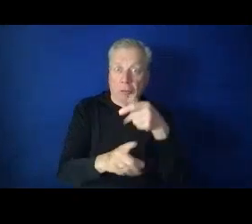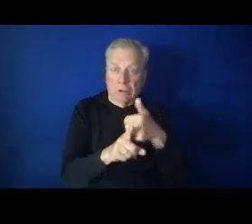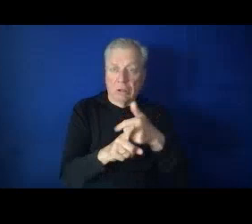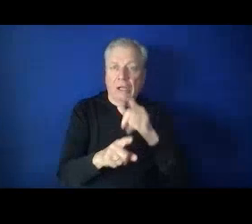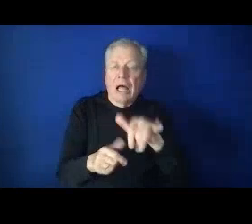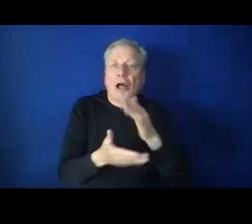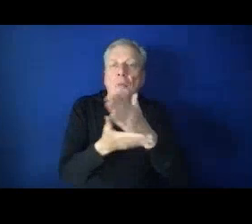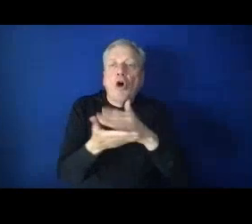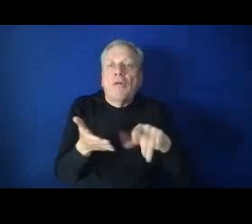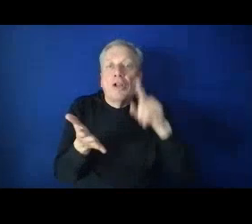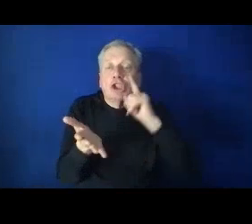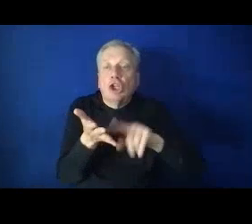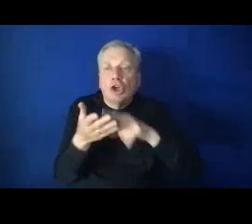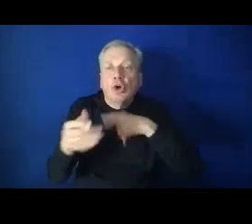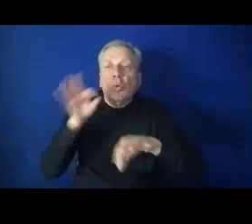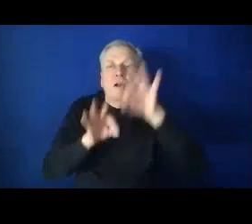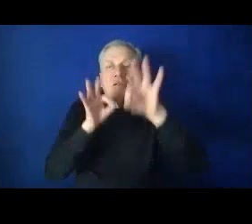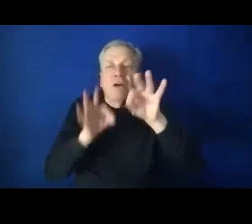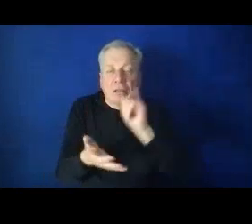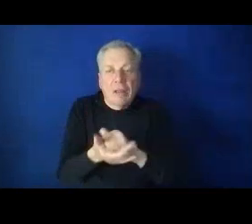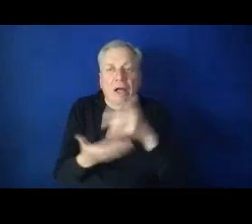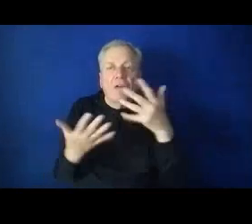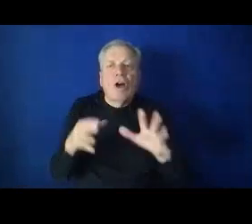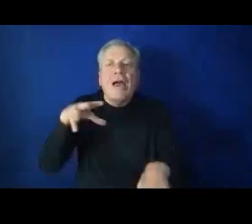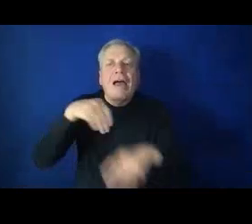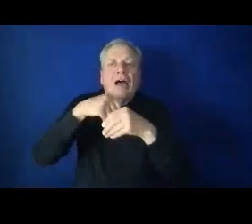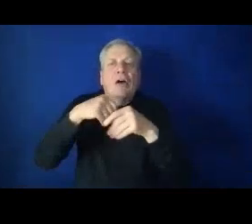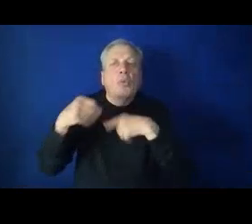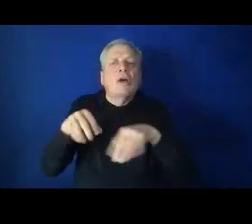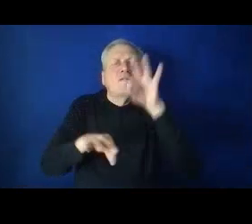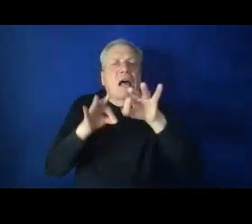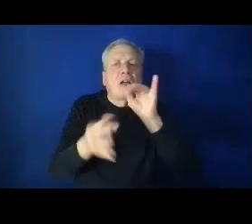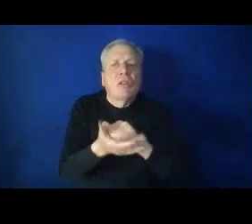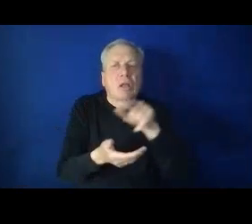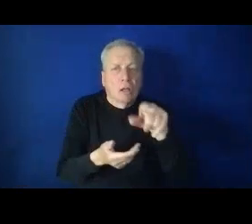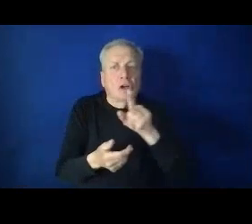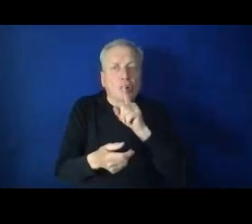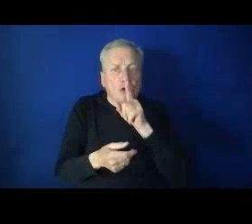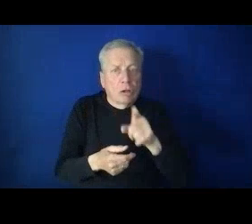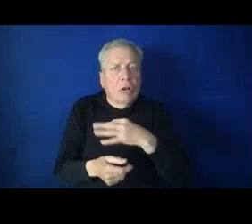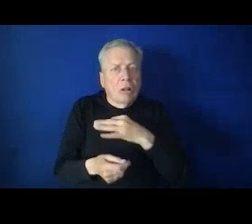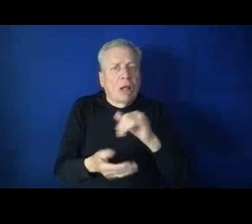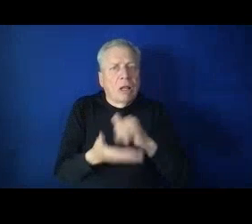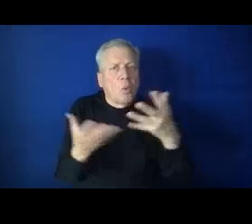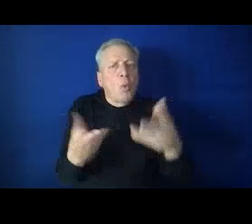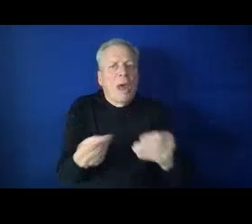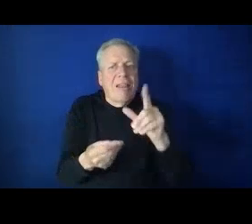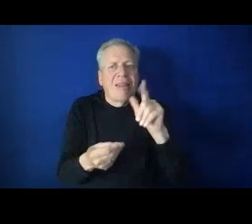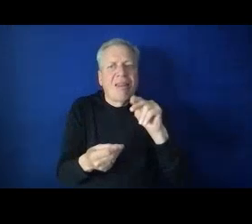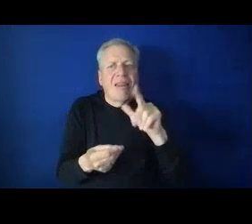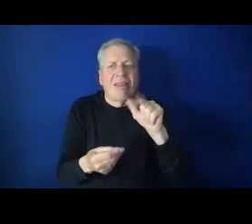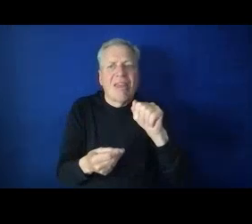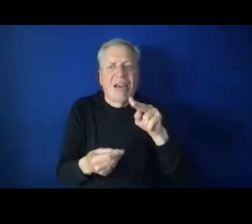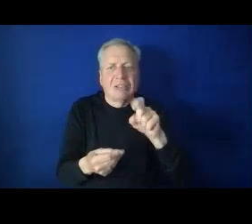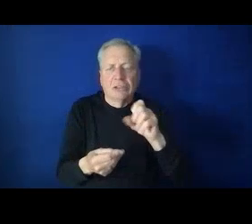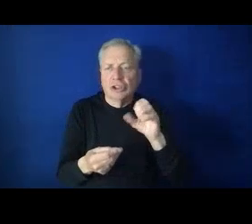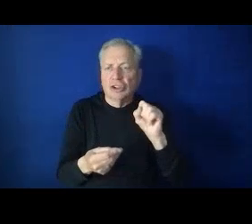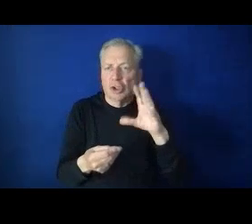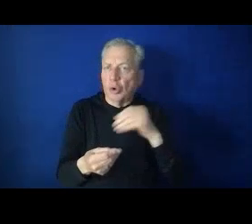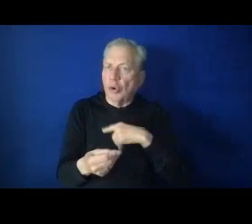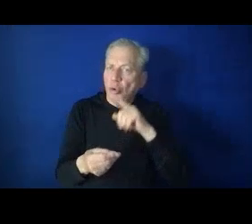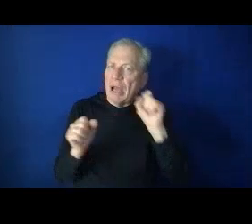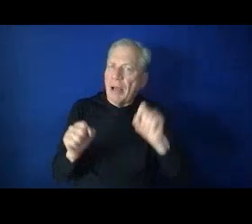those surveys, we found that it had, that it really liked geothermal wetlands. And so we were